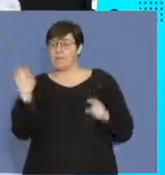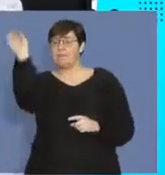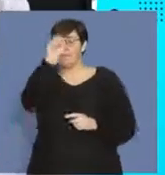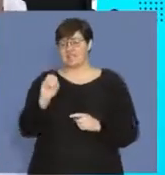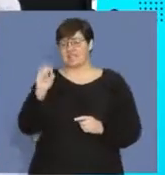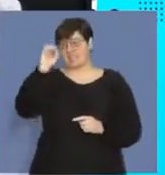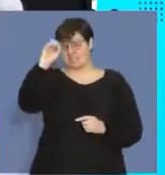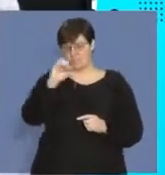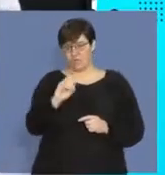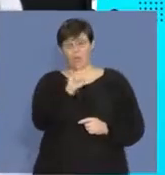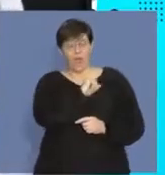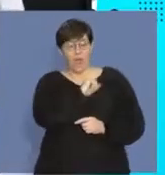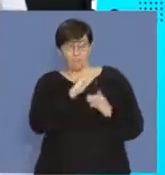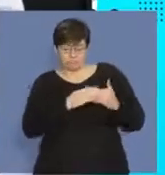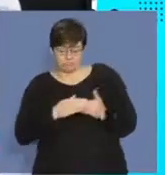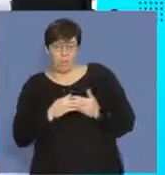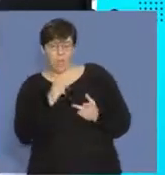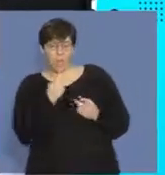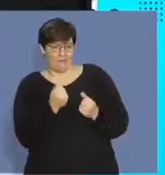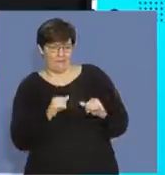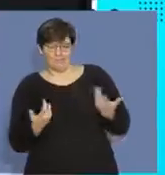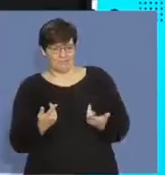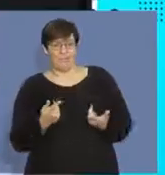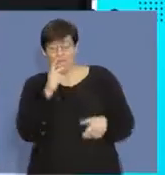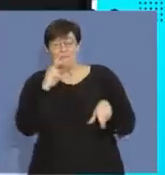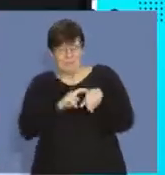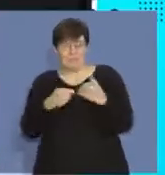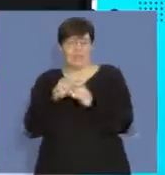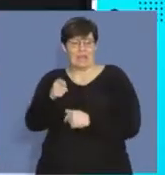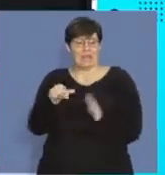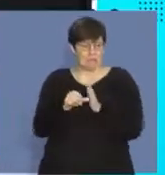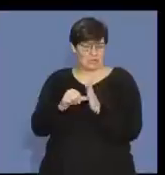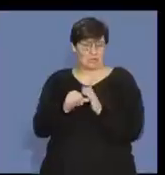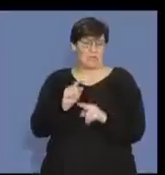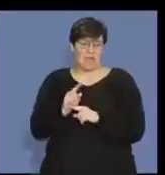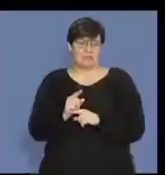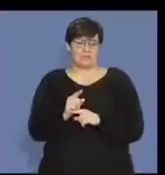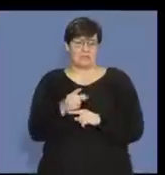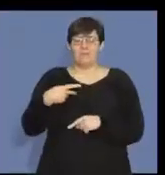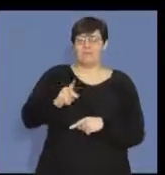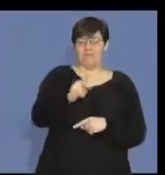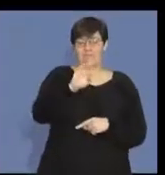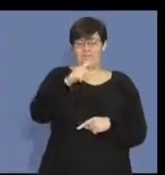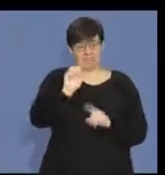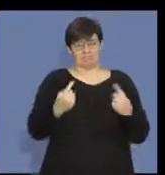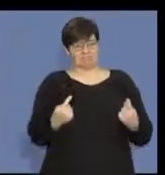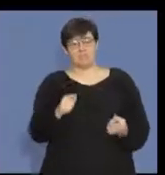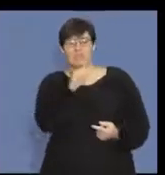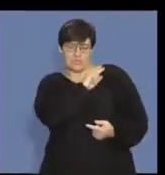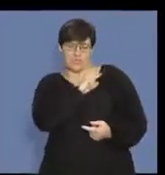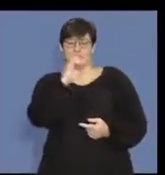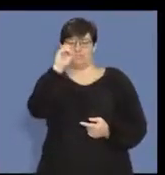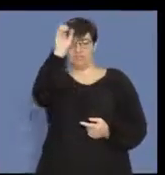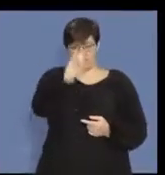the people in the economy. Okay, now you come to another category, and that is your